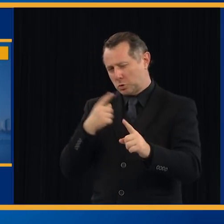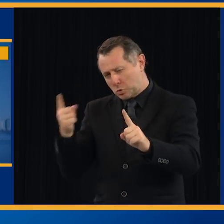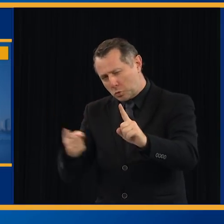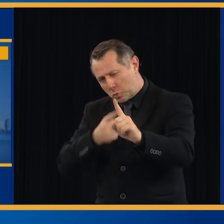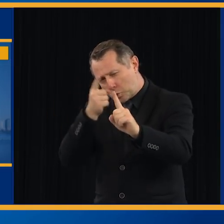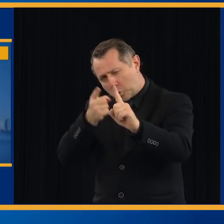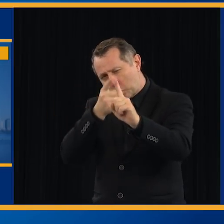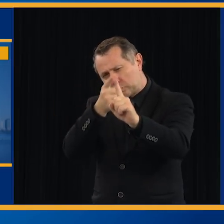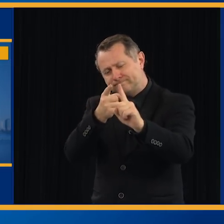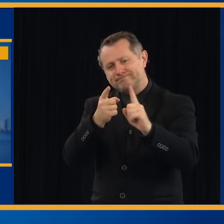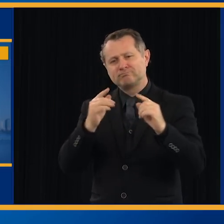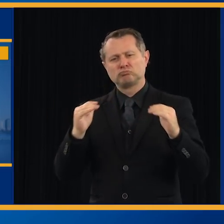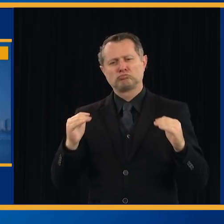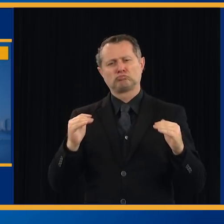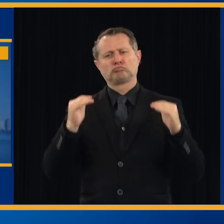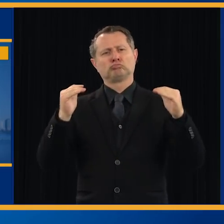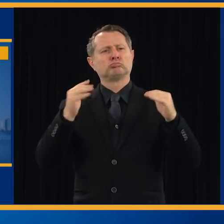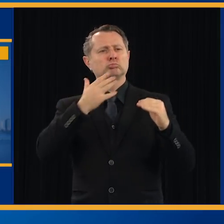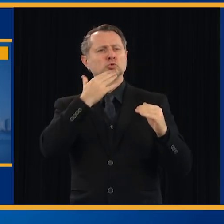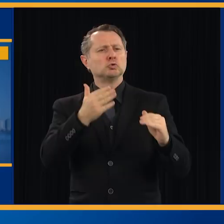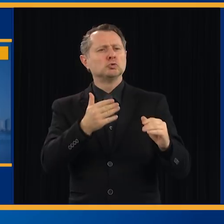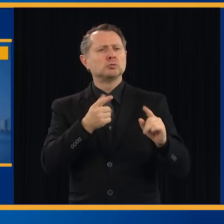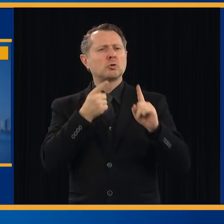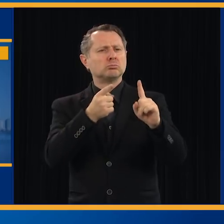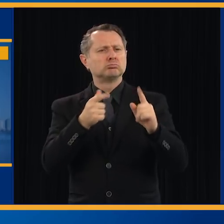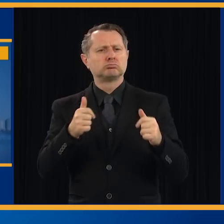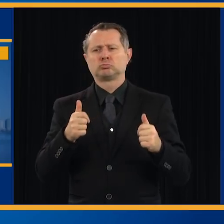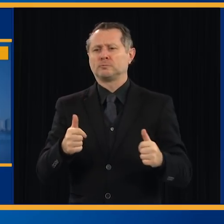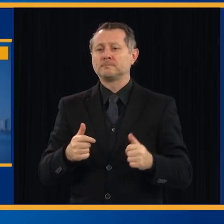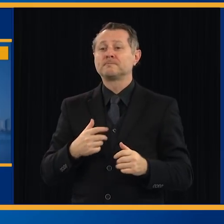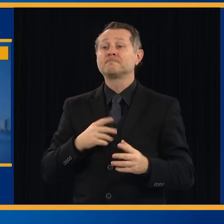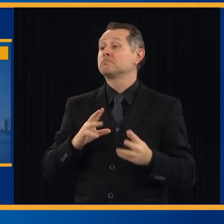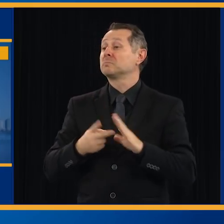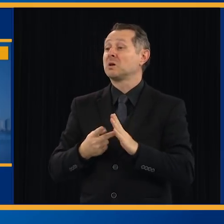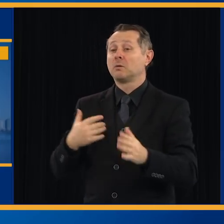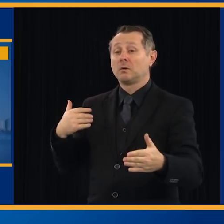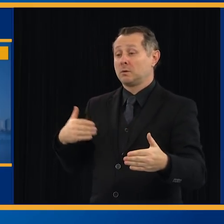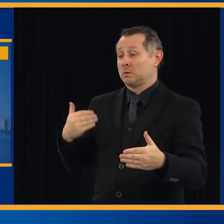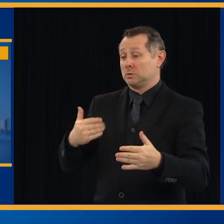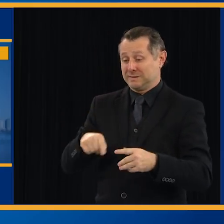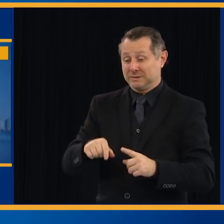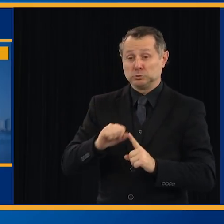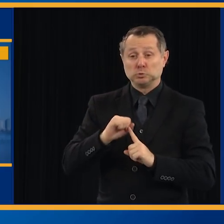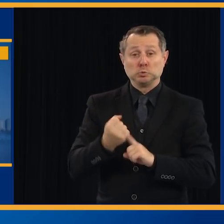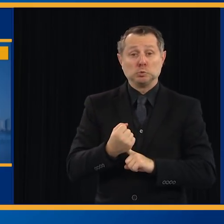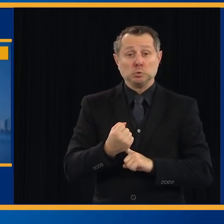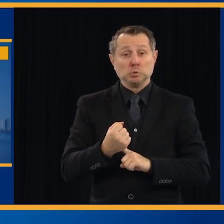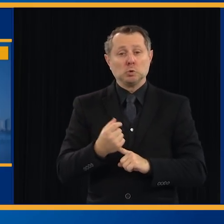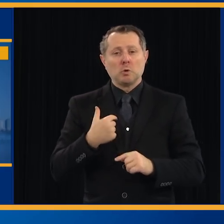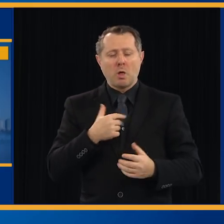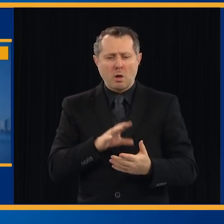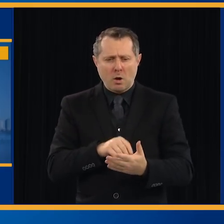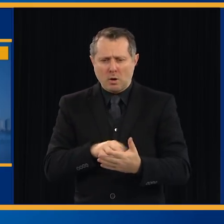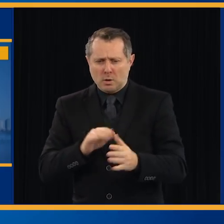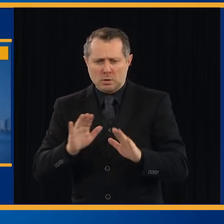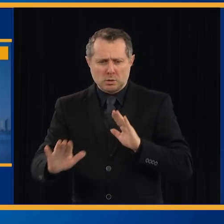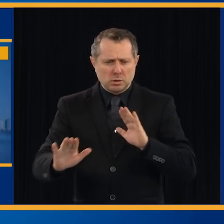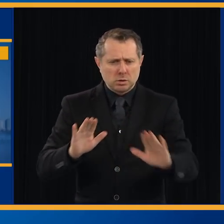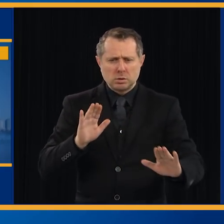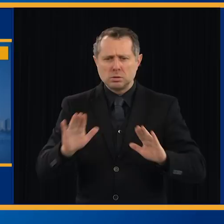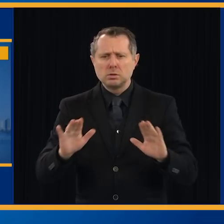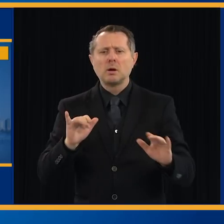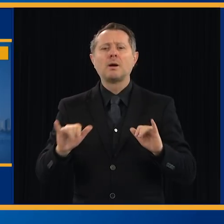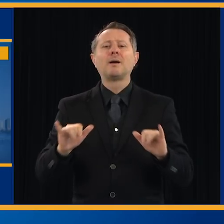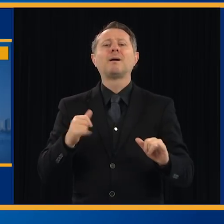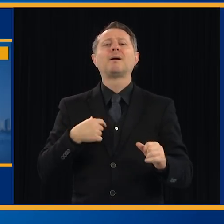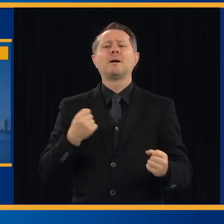think about this now. What did we learn during this? Personally, what did we learn? Socially, what did we learn? Collectively, what did